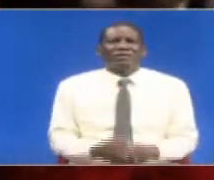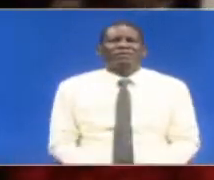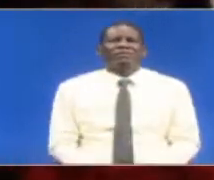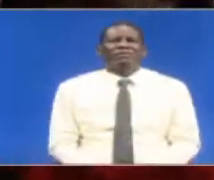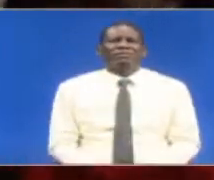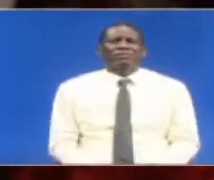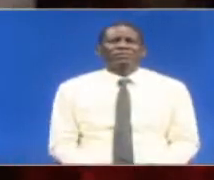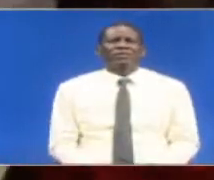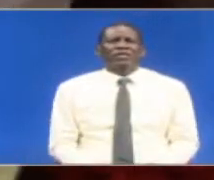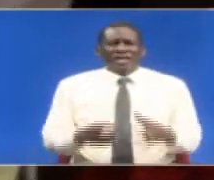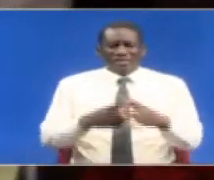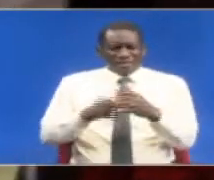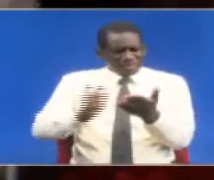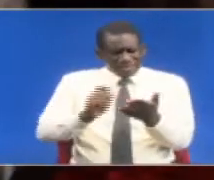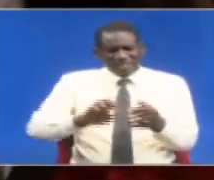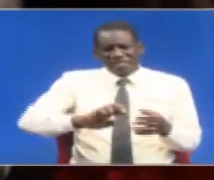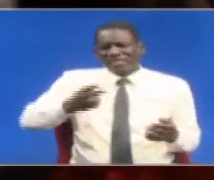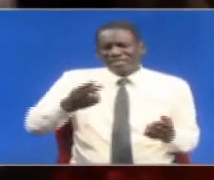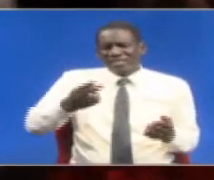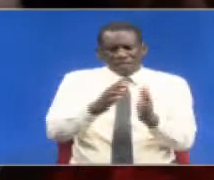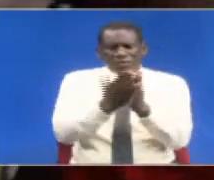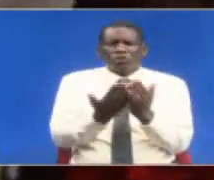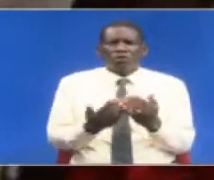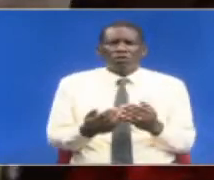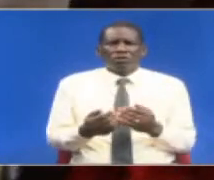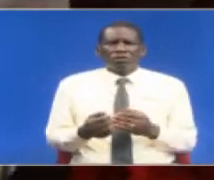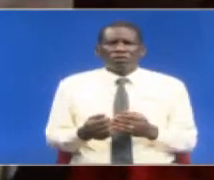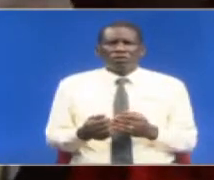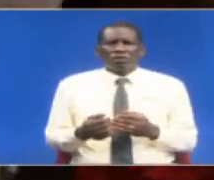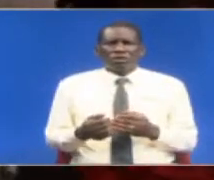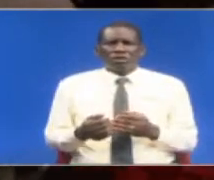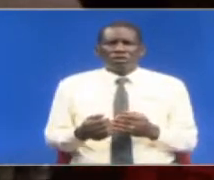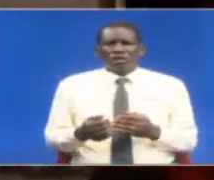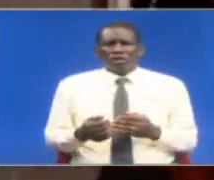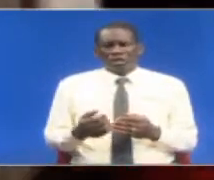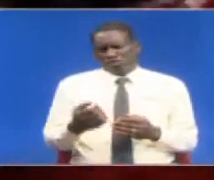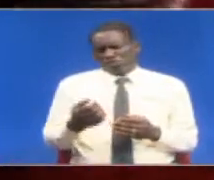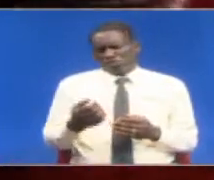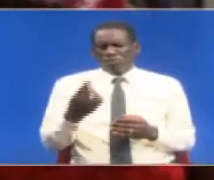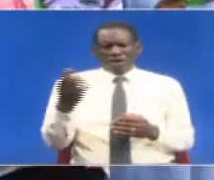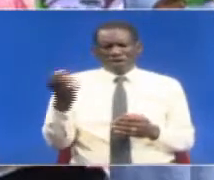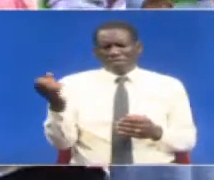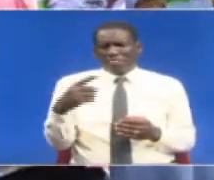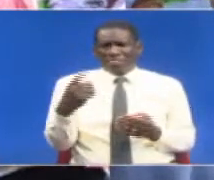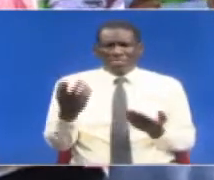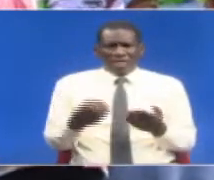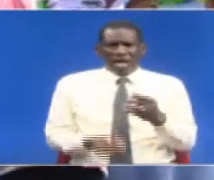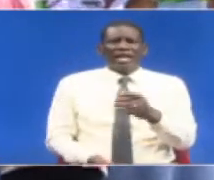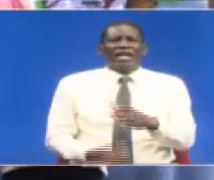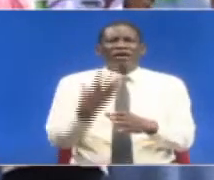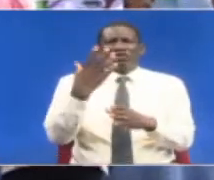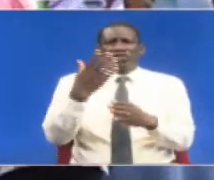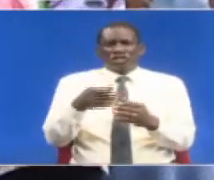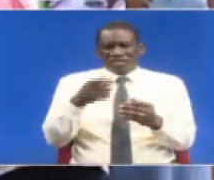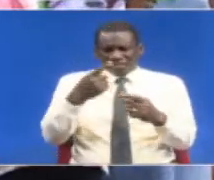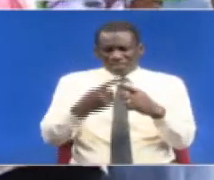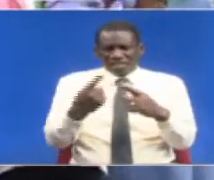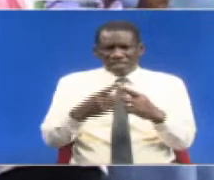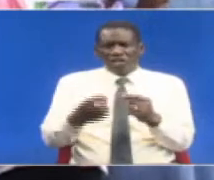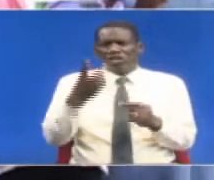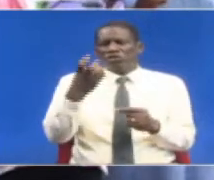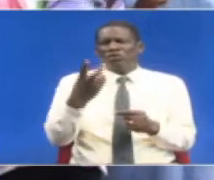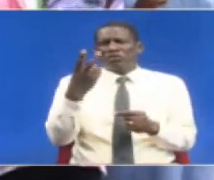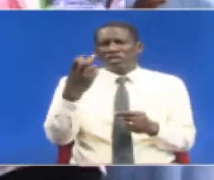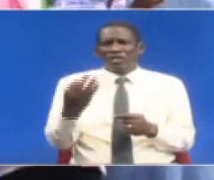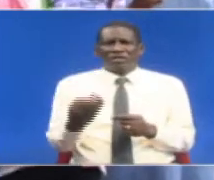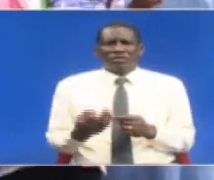As I started writing the second book, I wrote that book in less than a month, I would say. And then I launched it in this year,